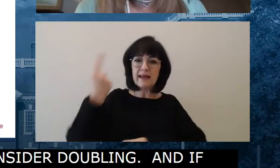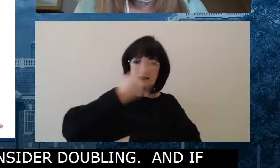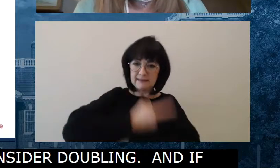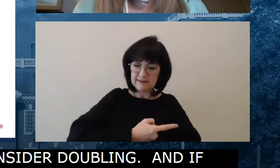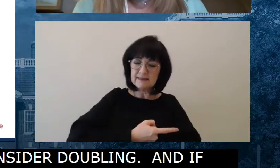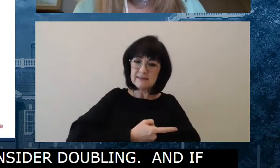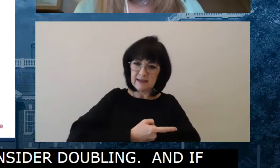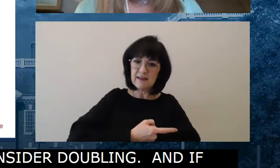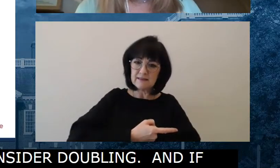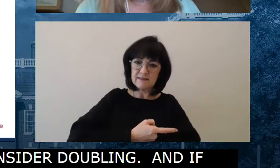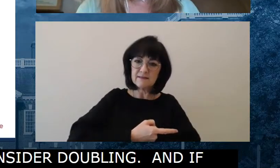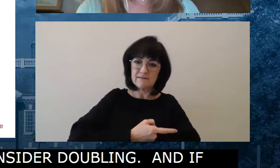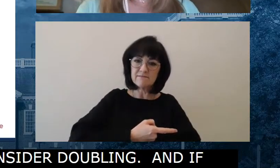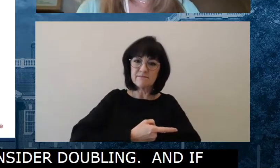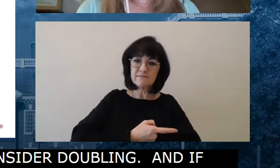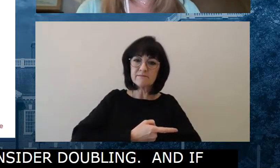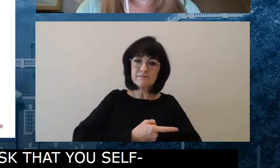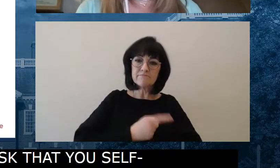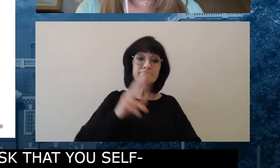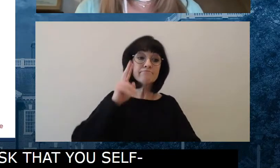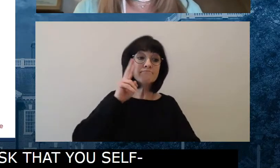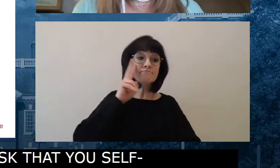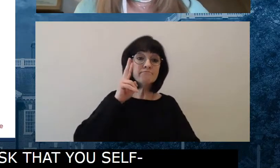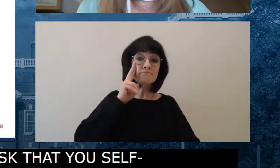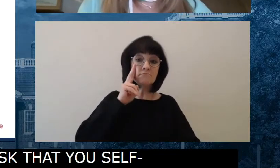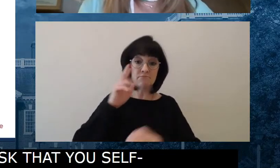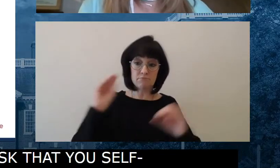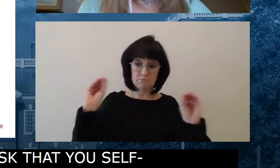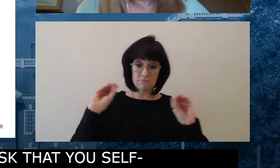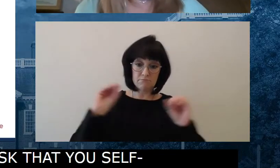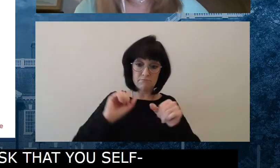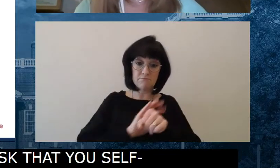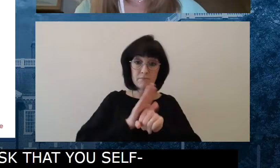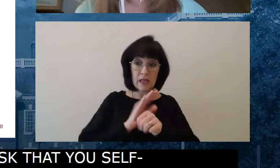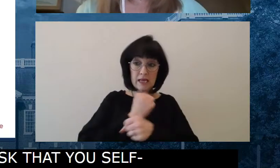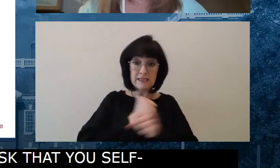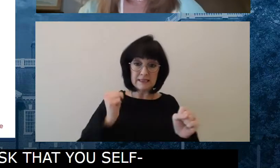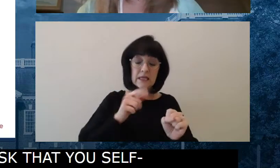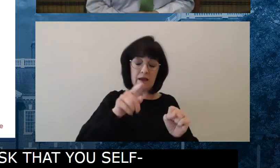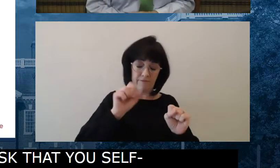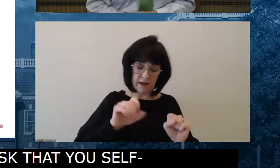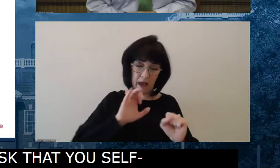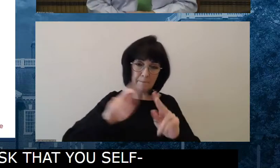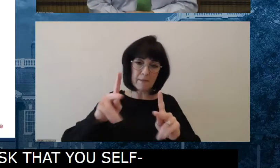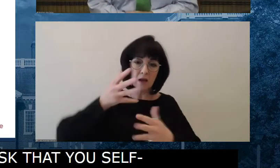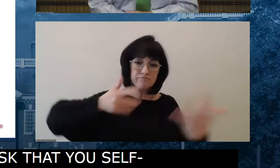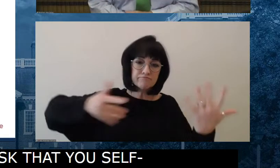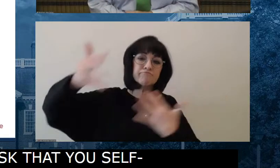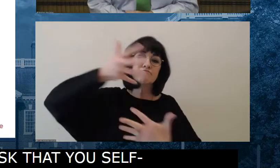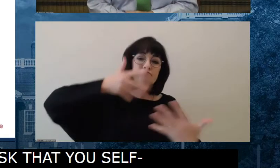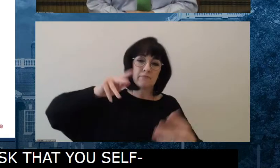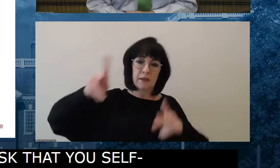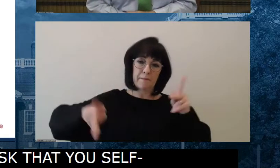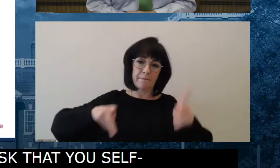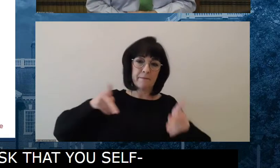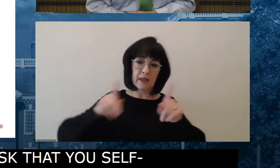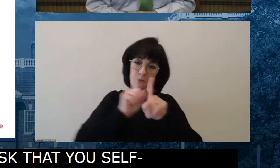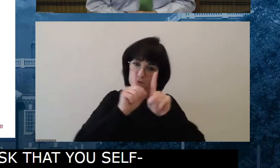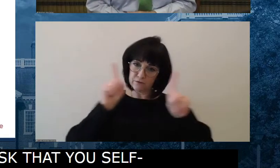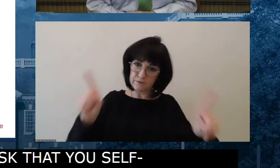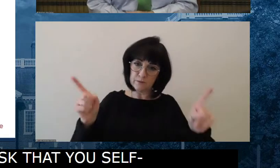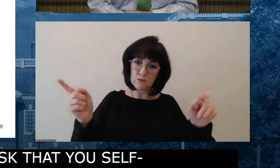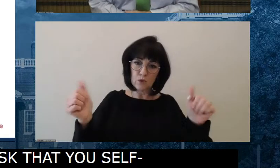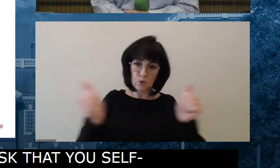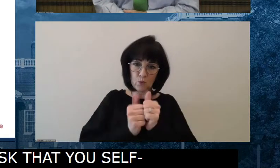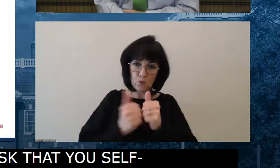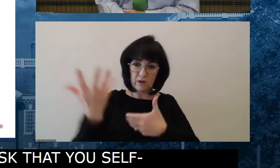tested. And with that, I am going to hand it back to you, Governor. Thank you. Thank you very much, Dr. Rattay. Really